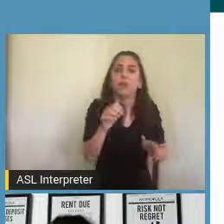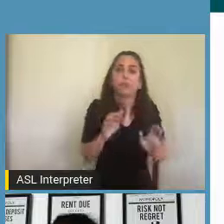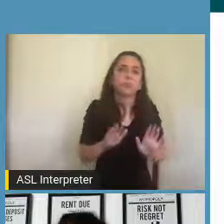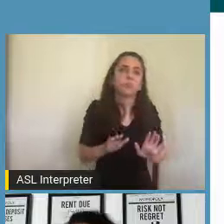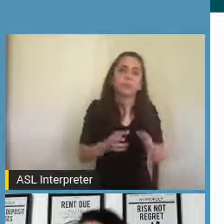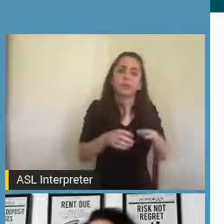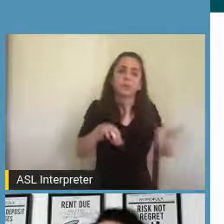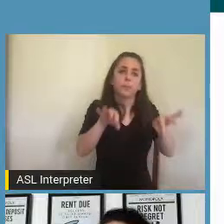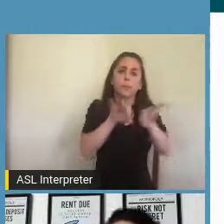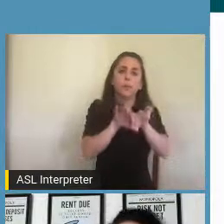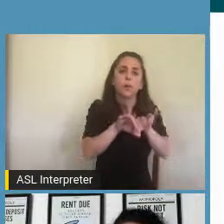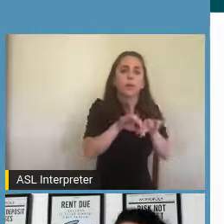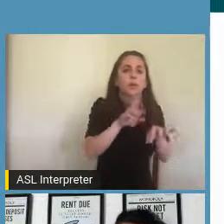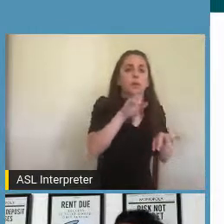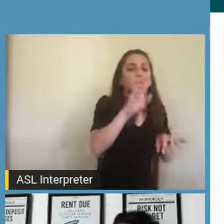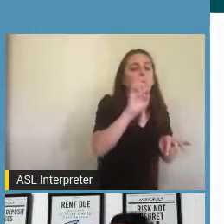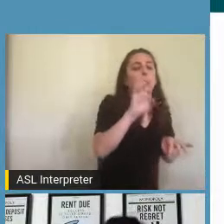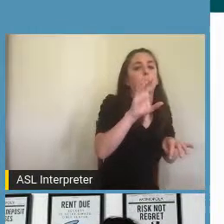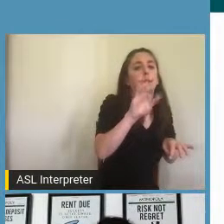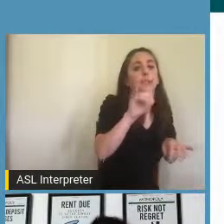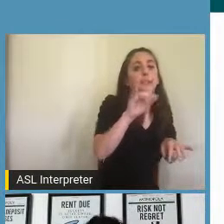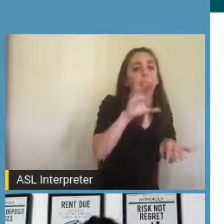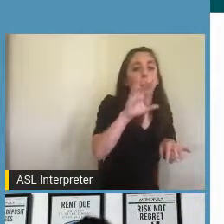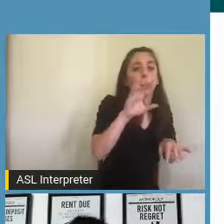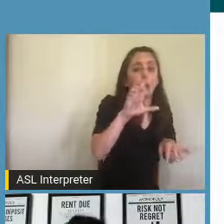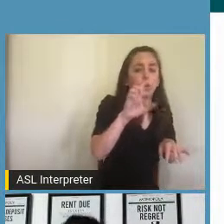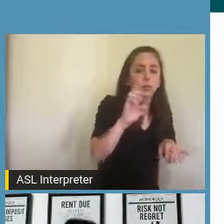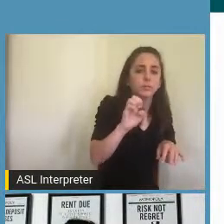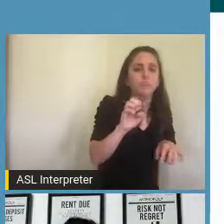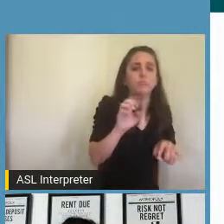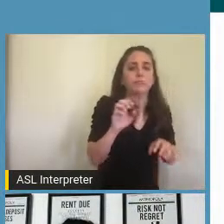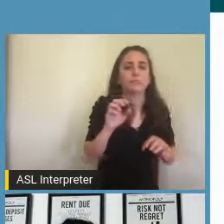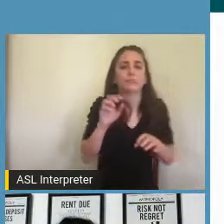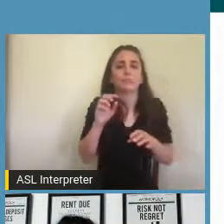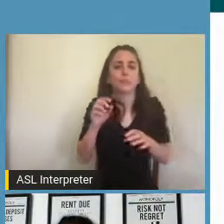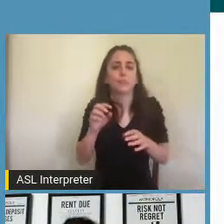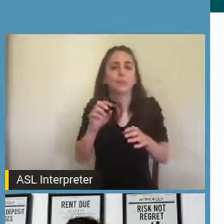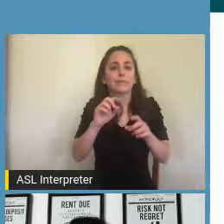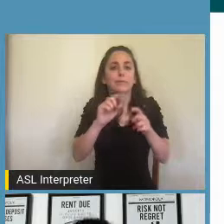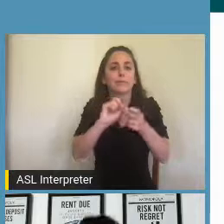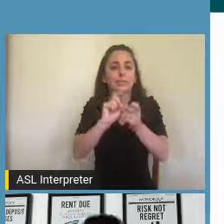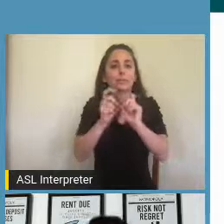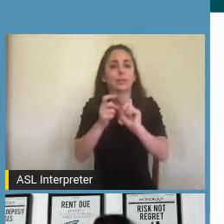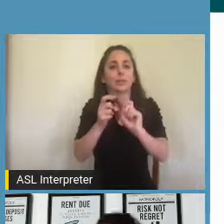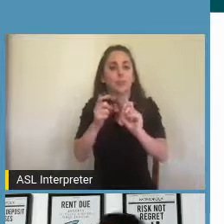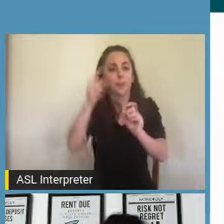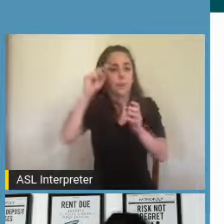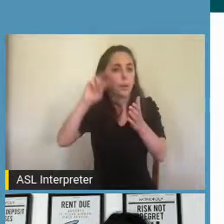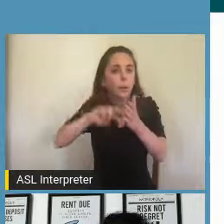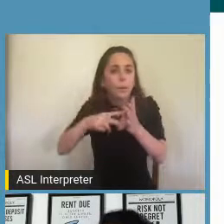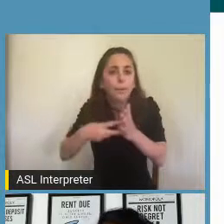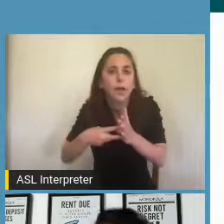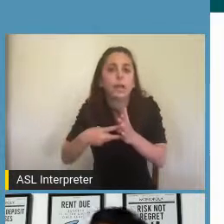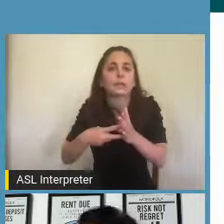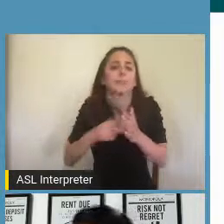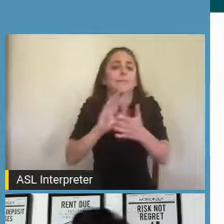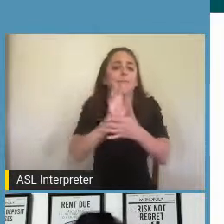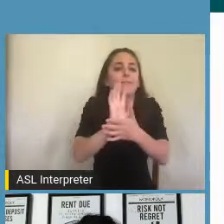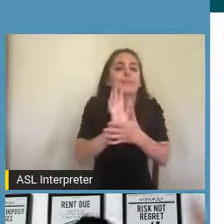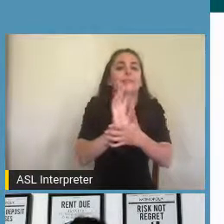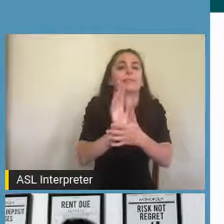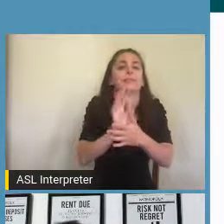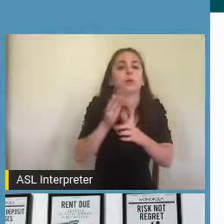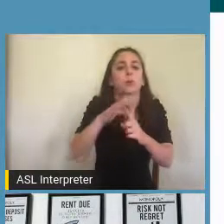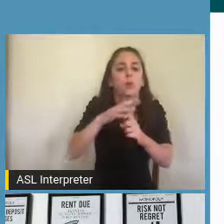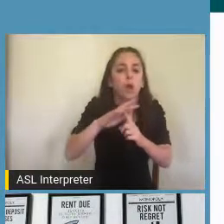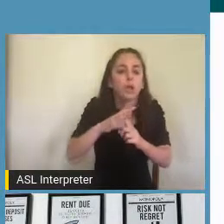recycle and repurpose your video content. So what do I mean? Look, you have spent a lot of time and a lot of effort creating this